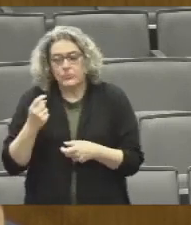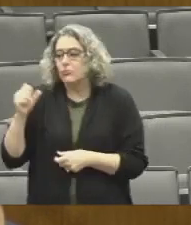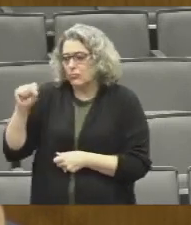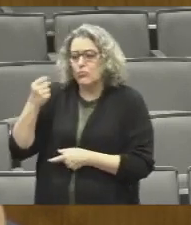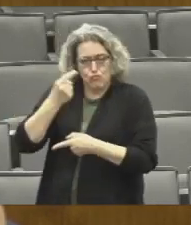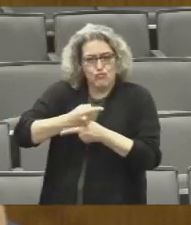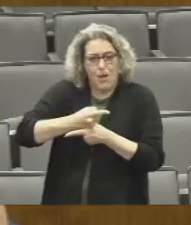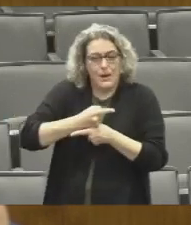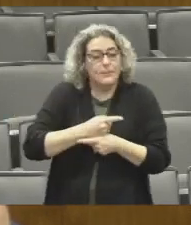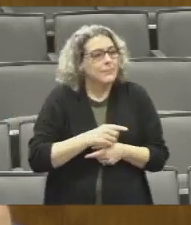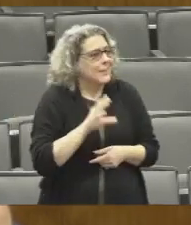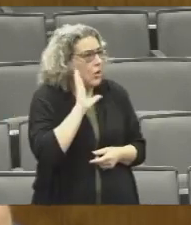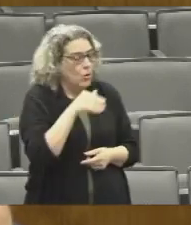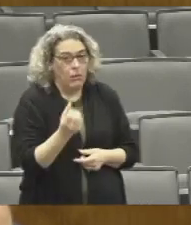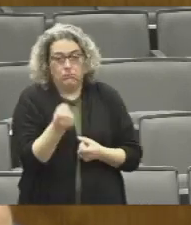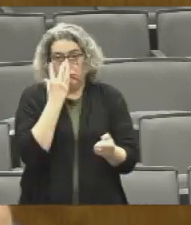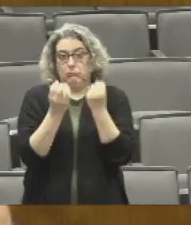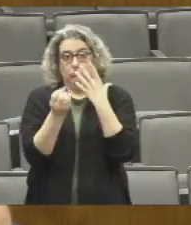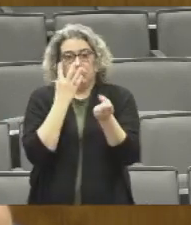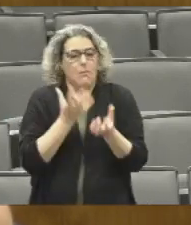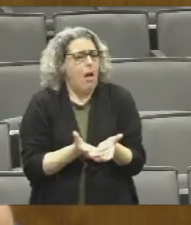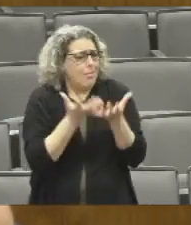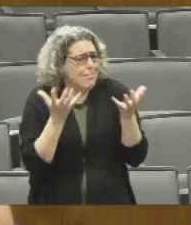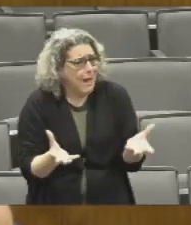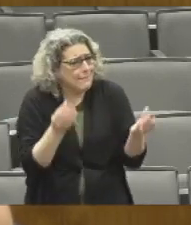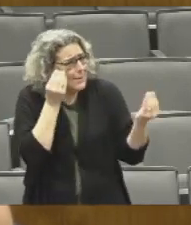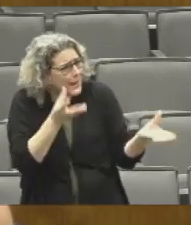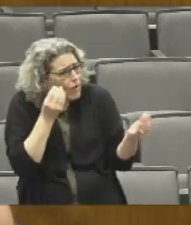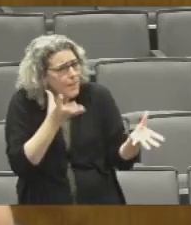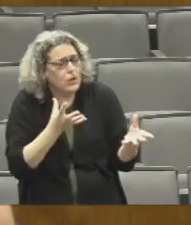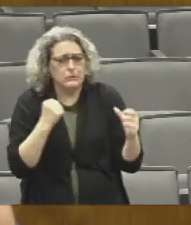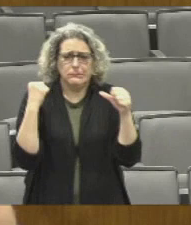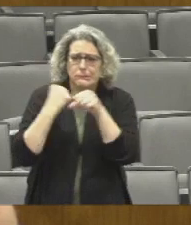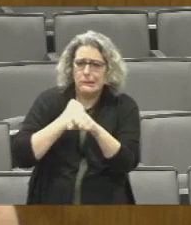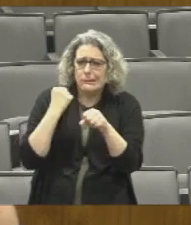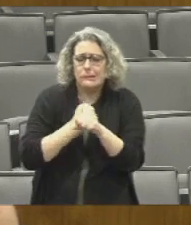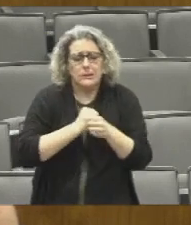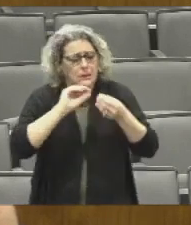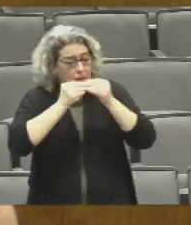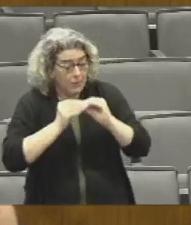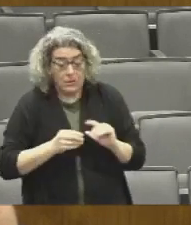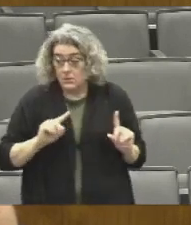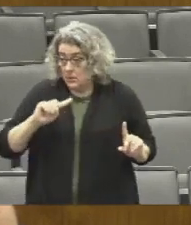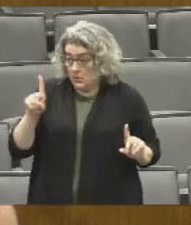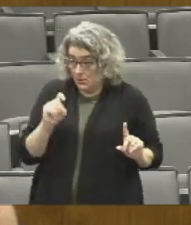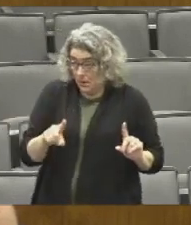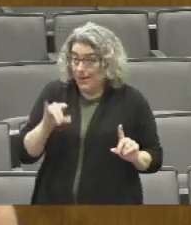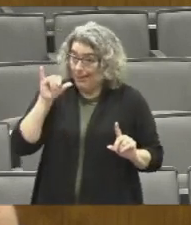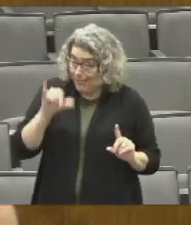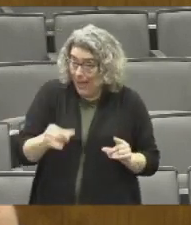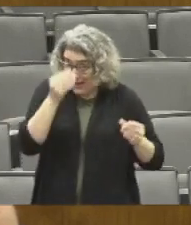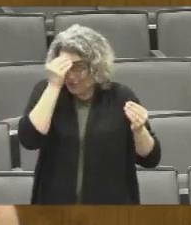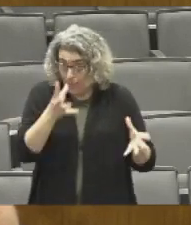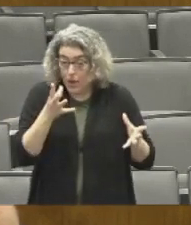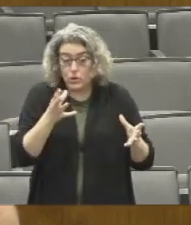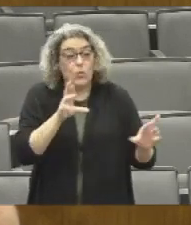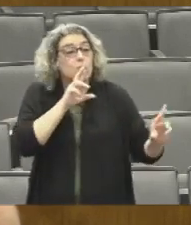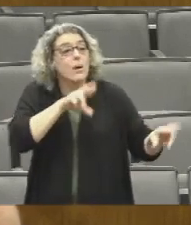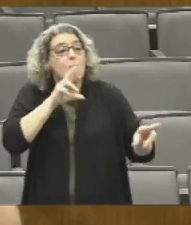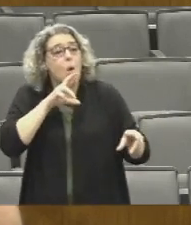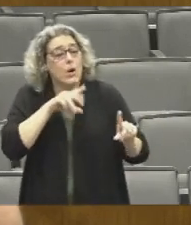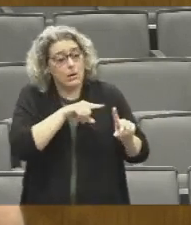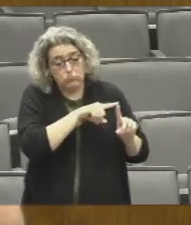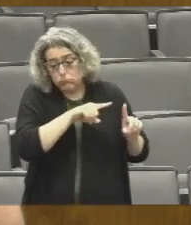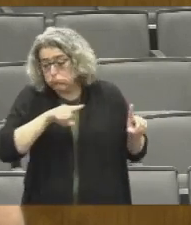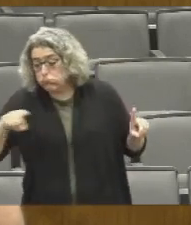of statistics and numbers, and thank you for all of that. Is this information and data being reported consistently across the state by the